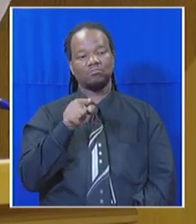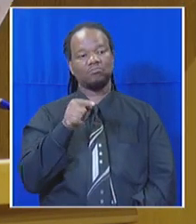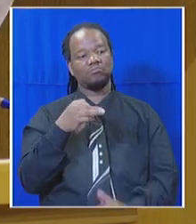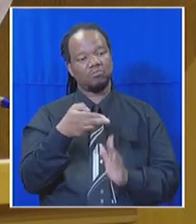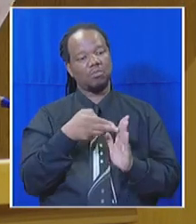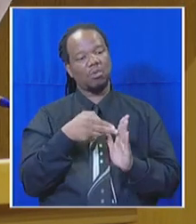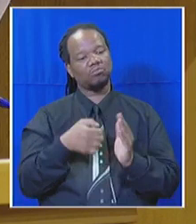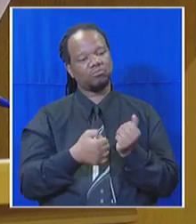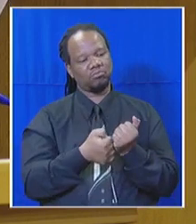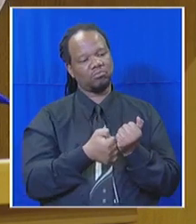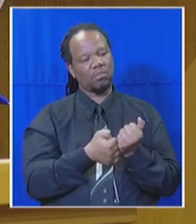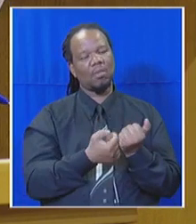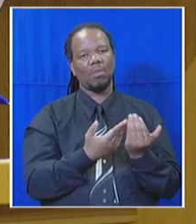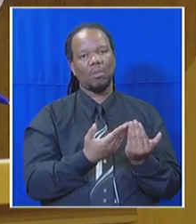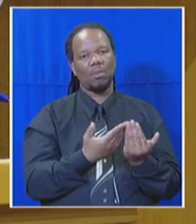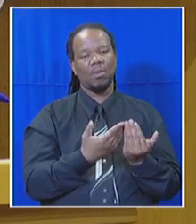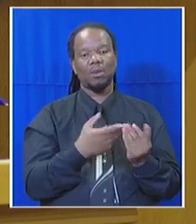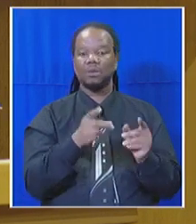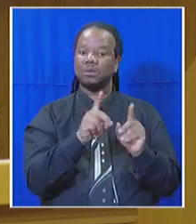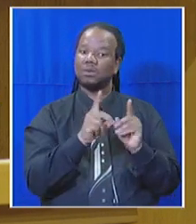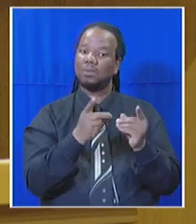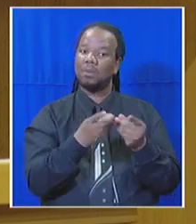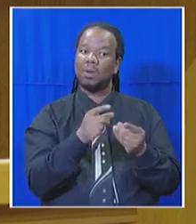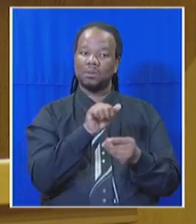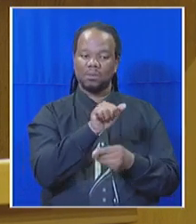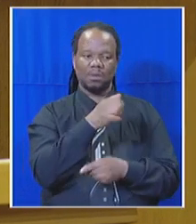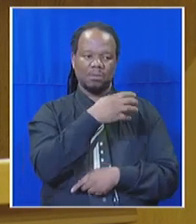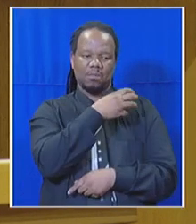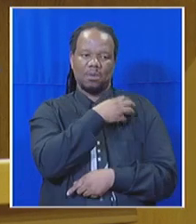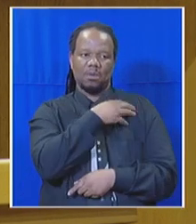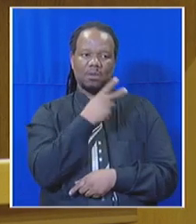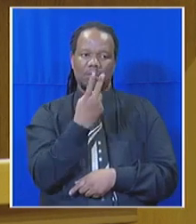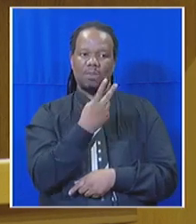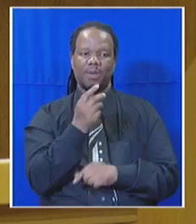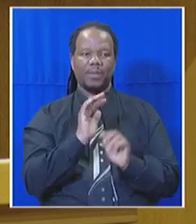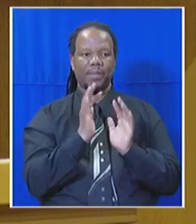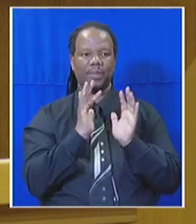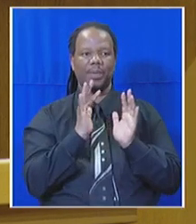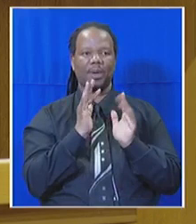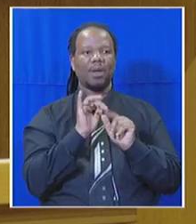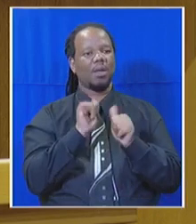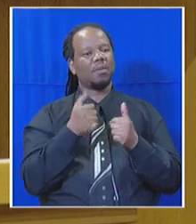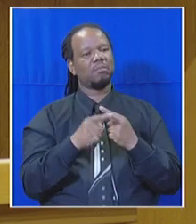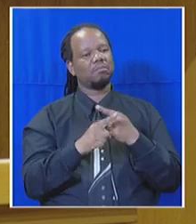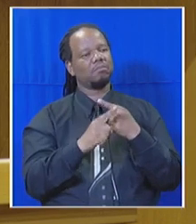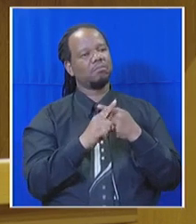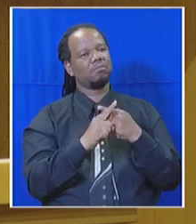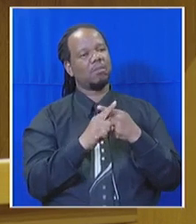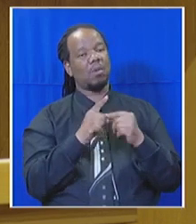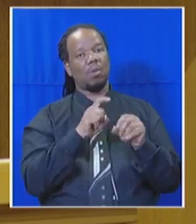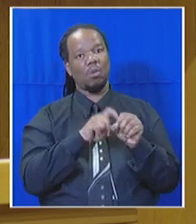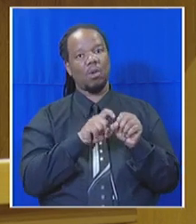report. The department and minister must be congratulated on obtaining an unqualified audit opinion for the